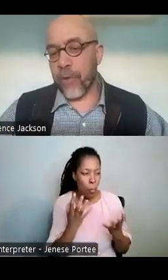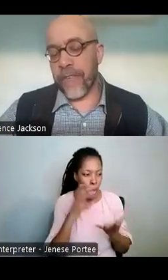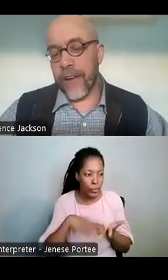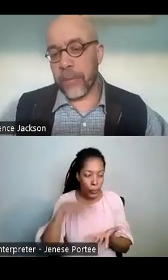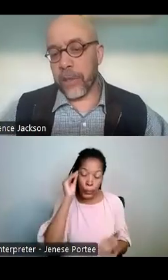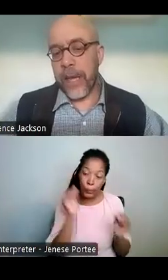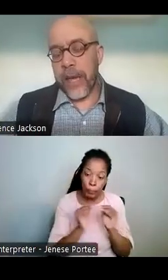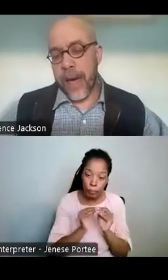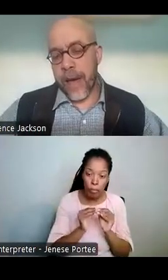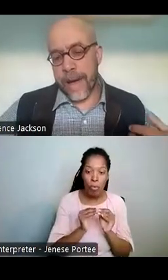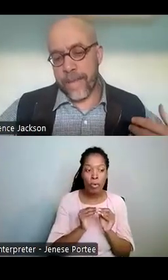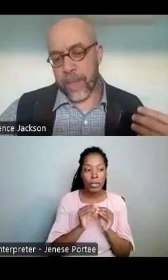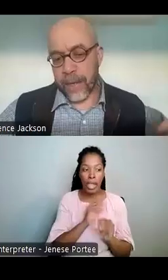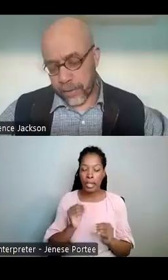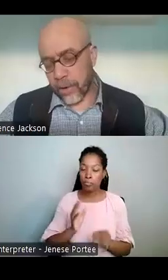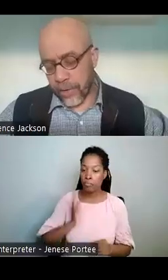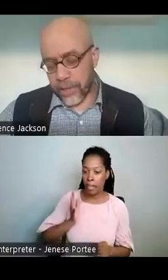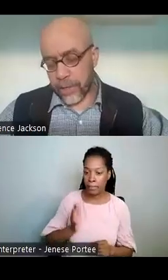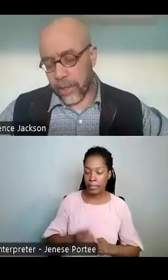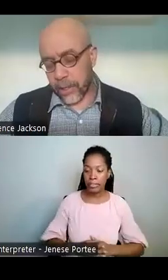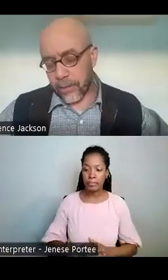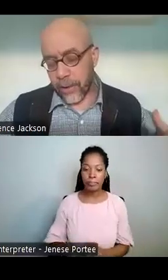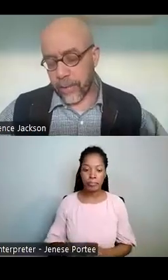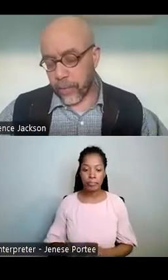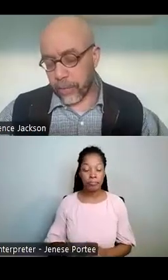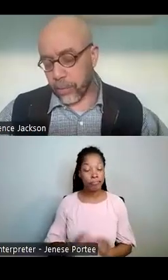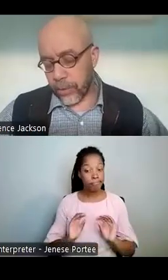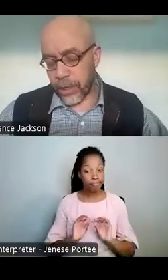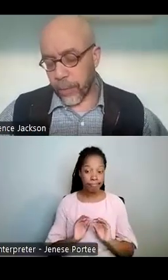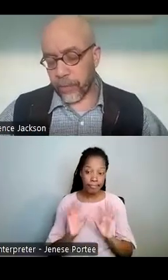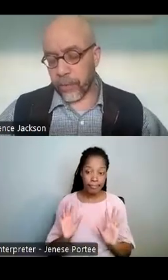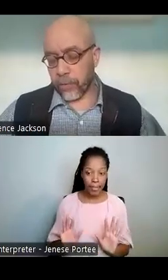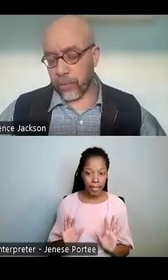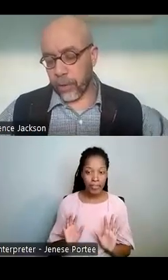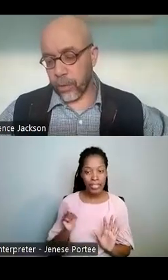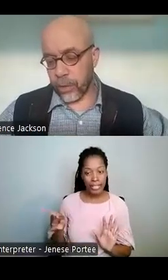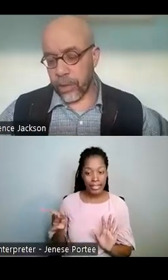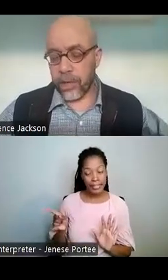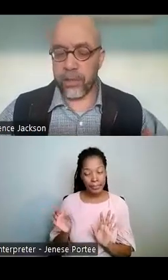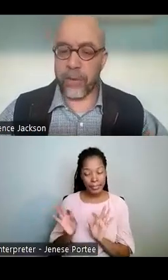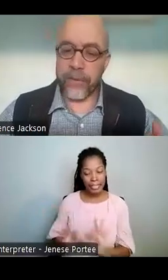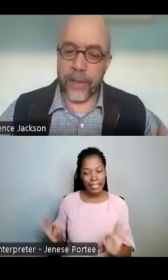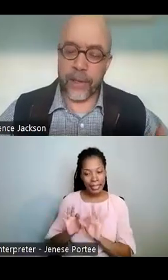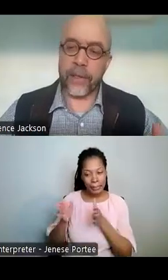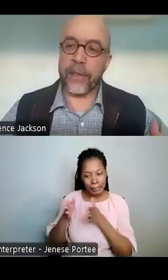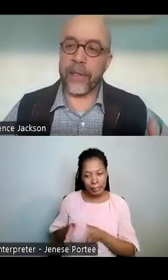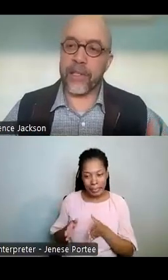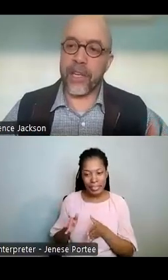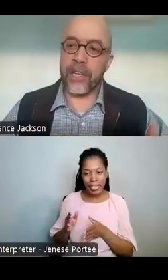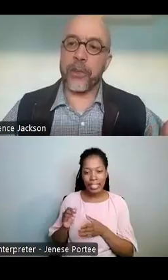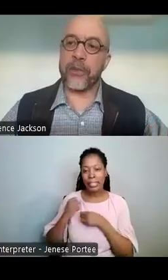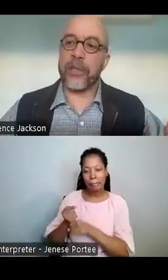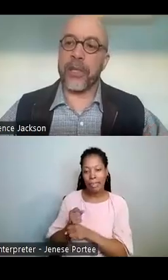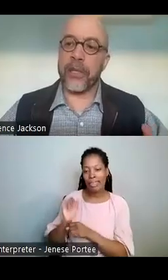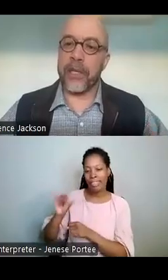and refinement. And obviously he's the key person, in the creation of the Basilica and the